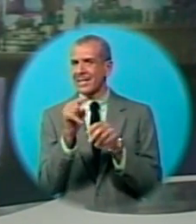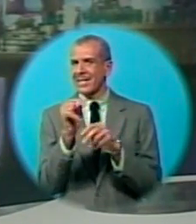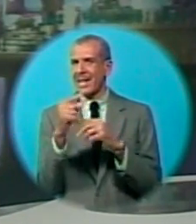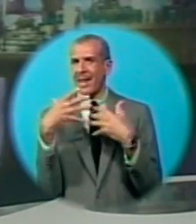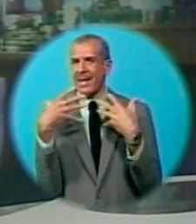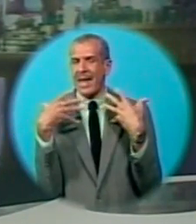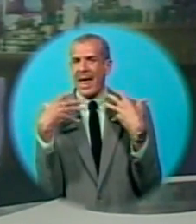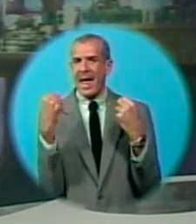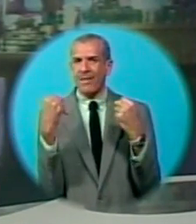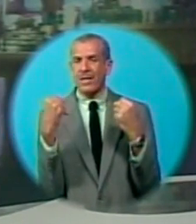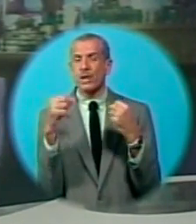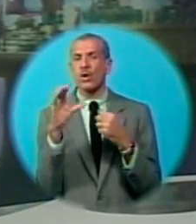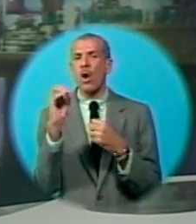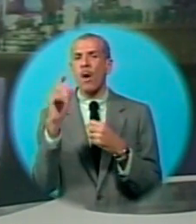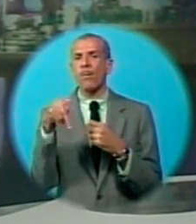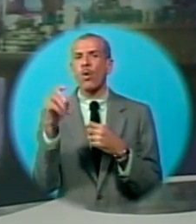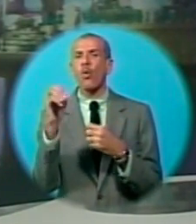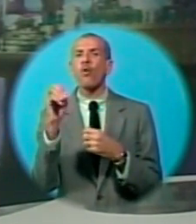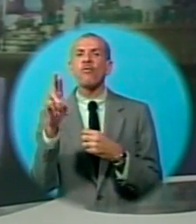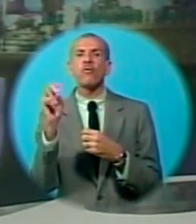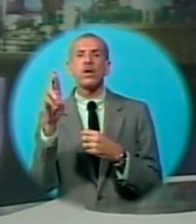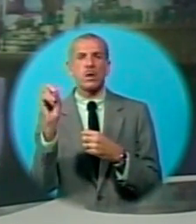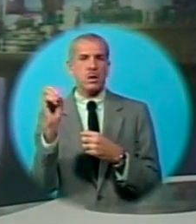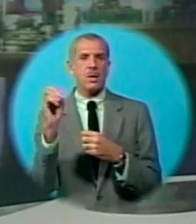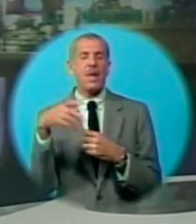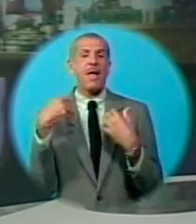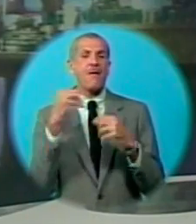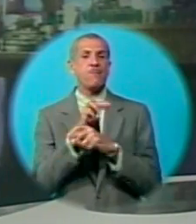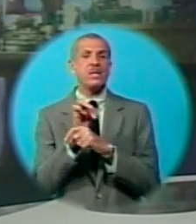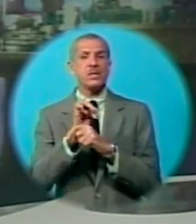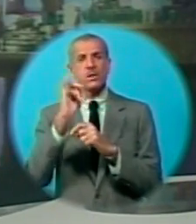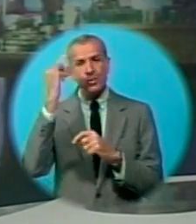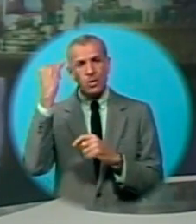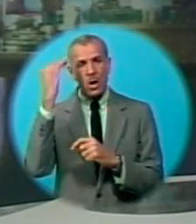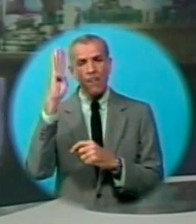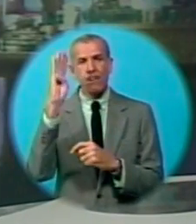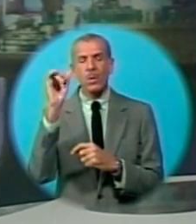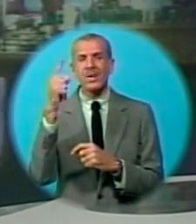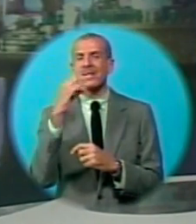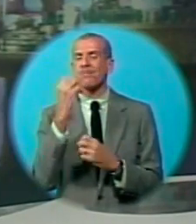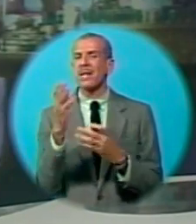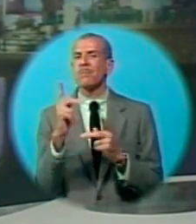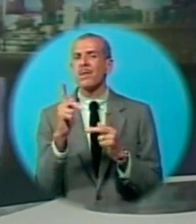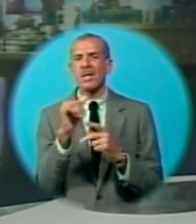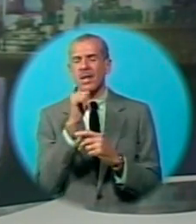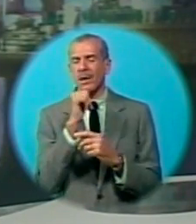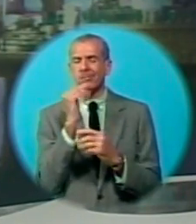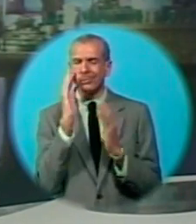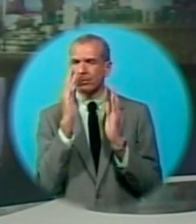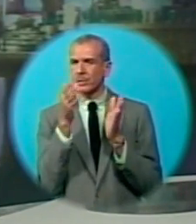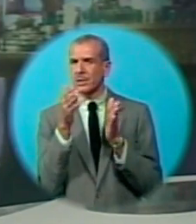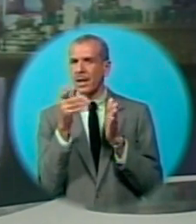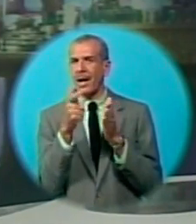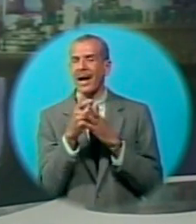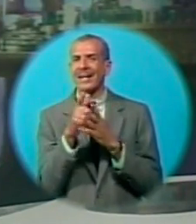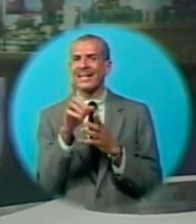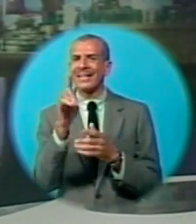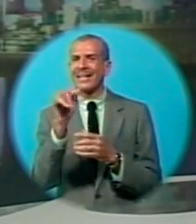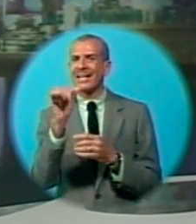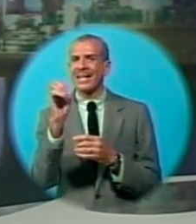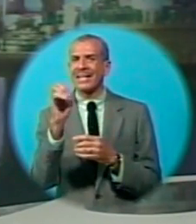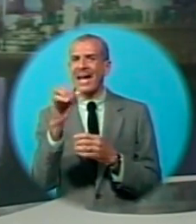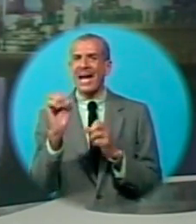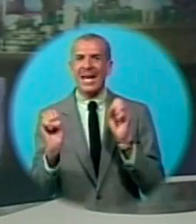health this crop over season. Health Minister John Boy says many people are not giving serious attention to diet and